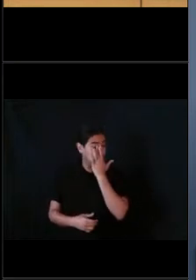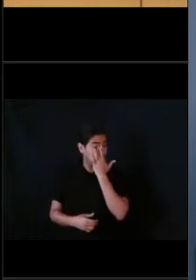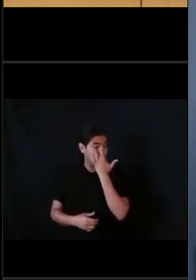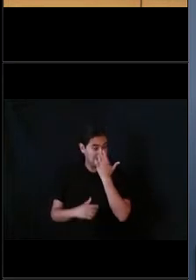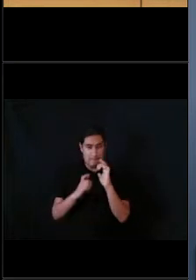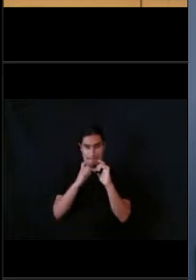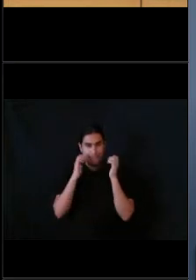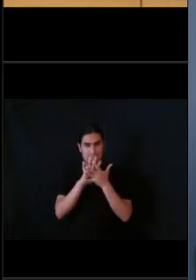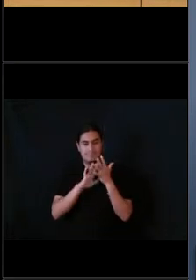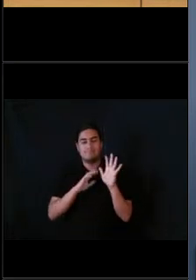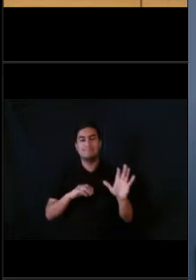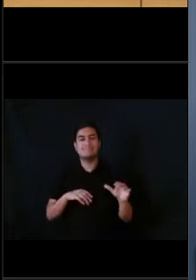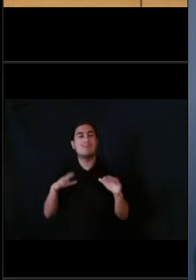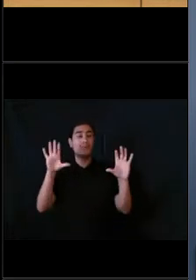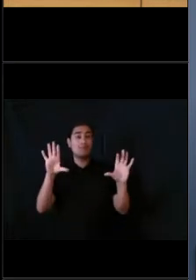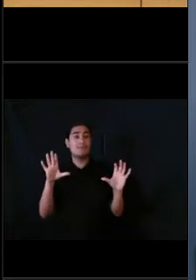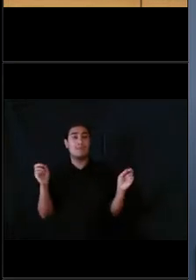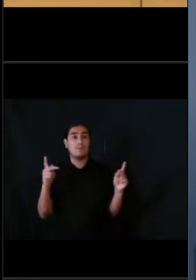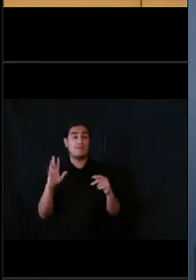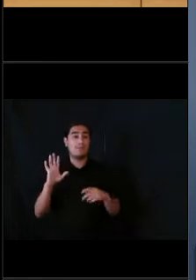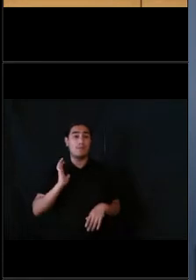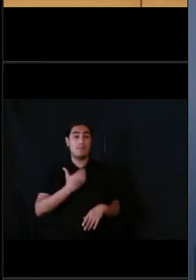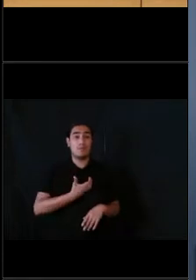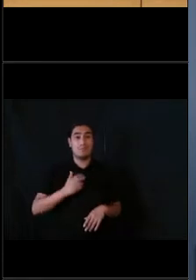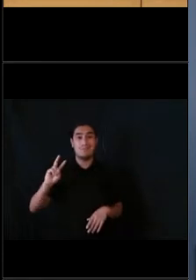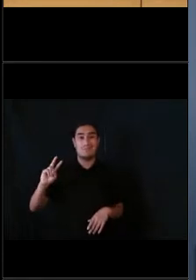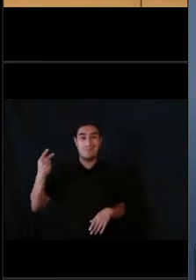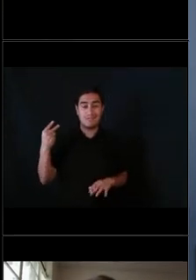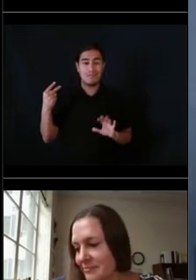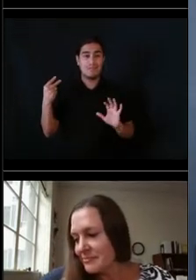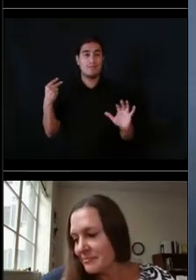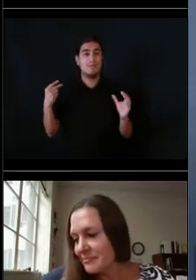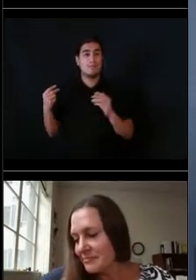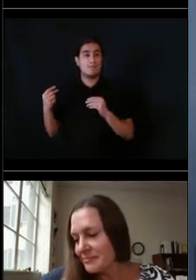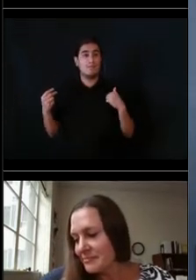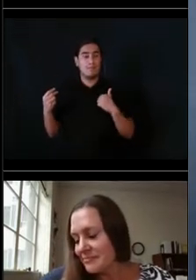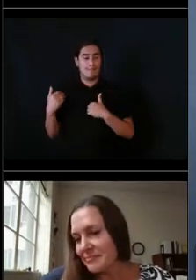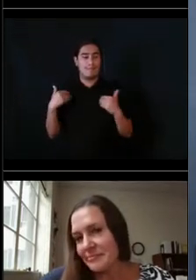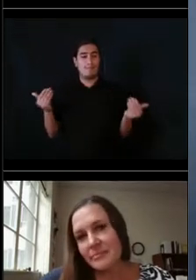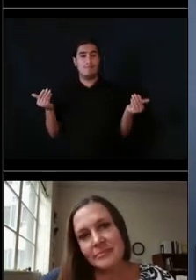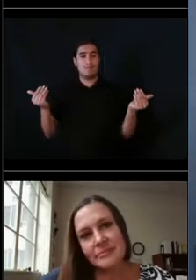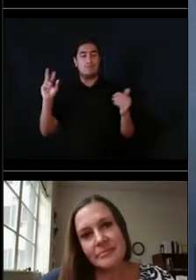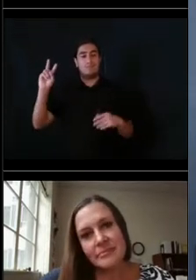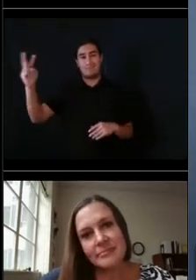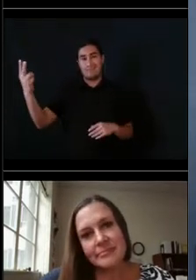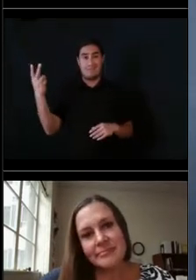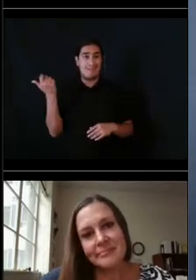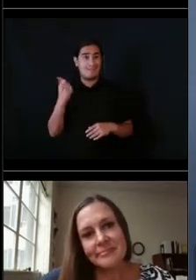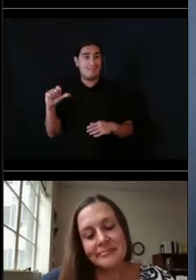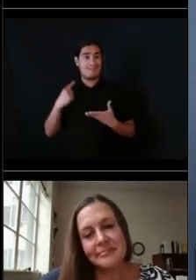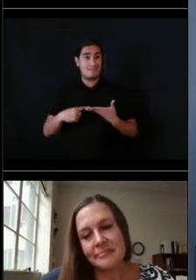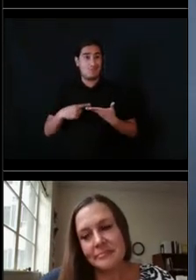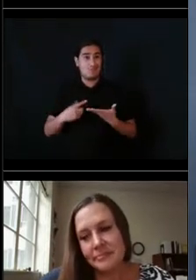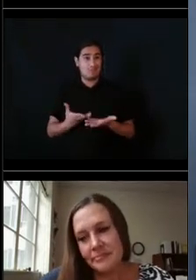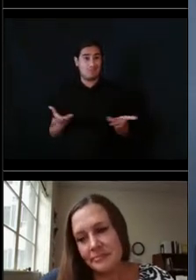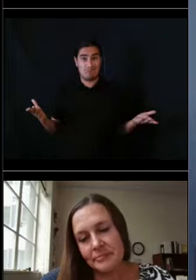oh wonderful adonia is our second and we have a motion in the second is there any discussion